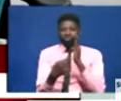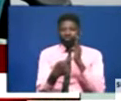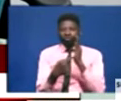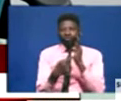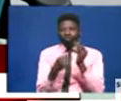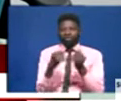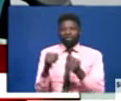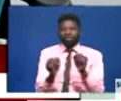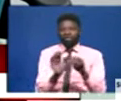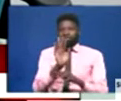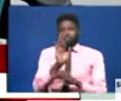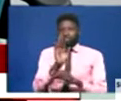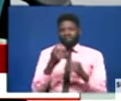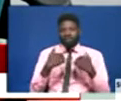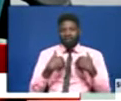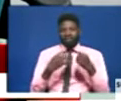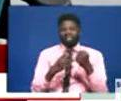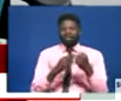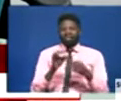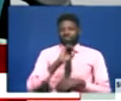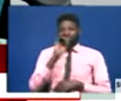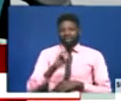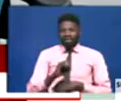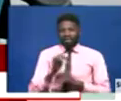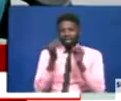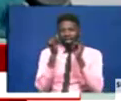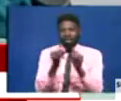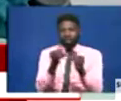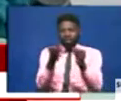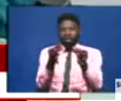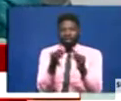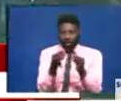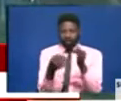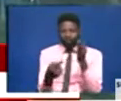strategy that saw 90% of new accounts being openly digitally.